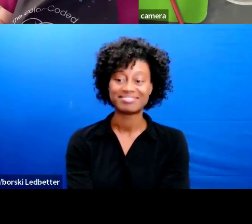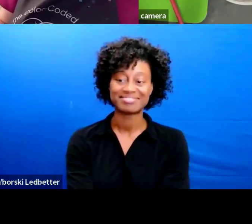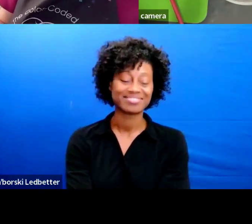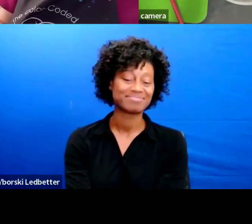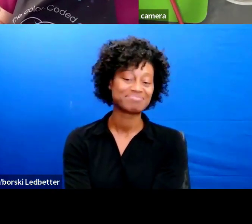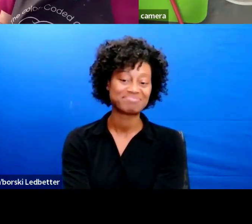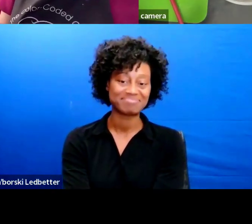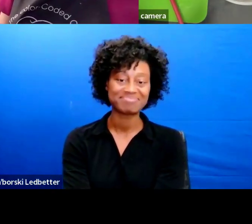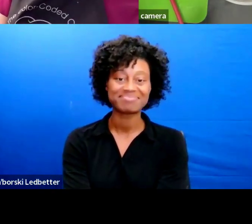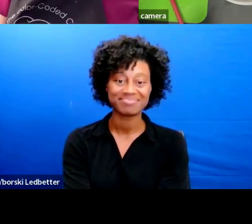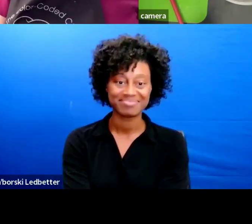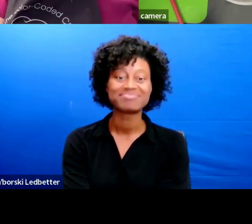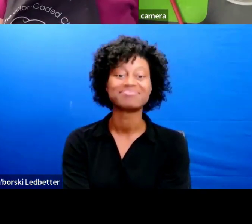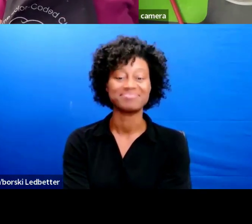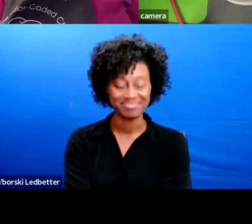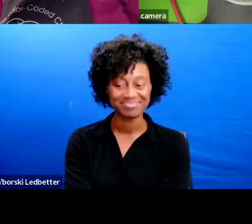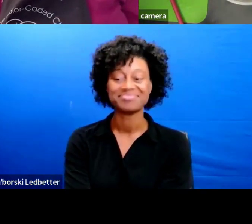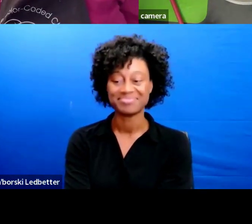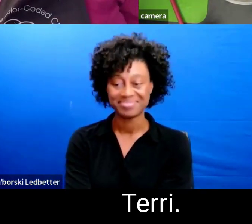Another one.